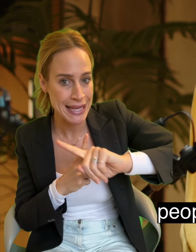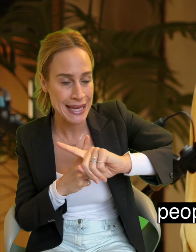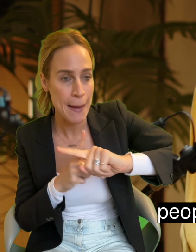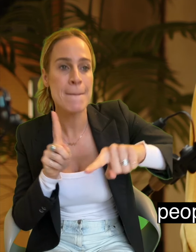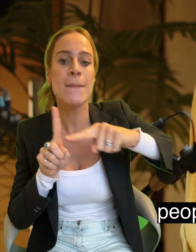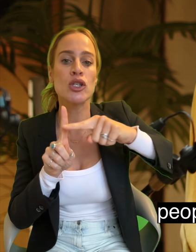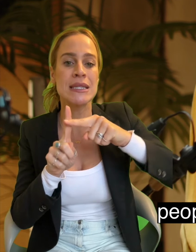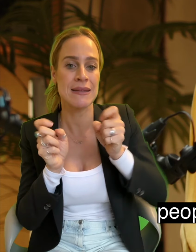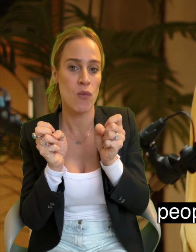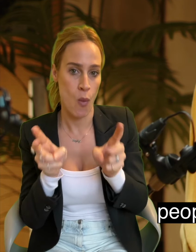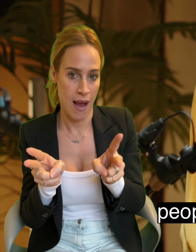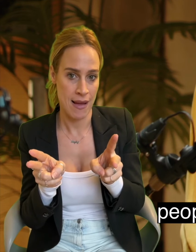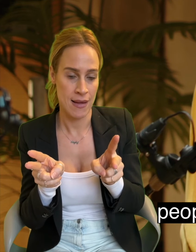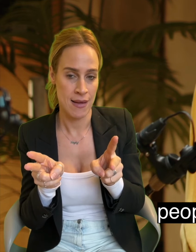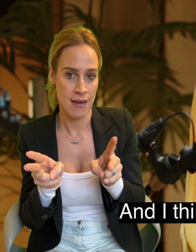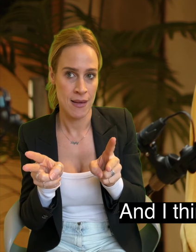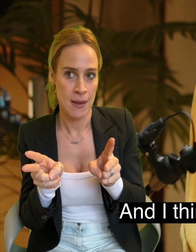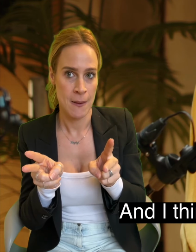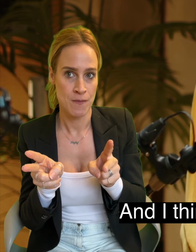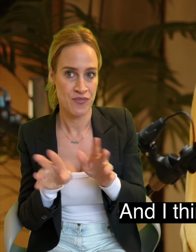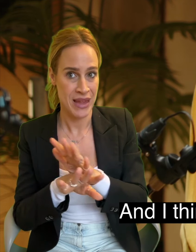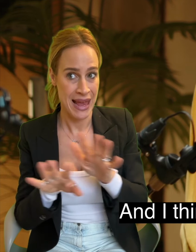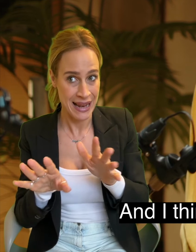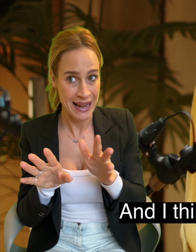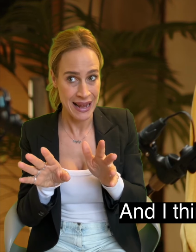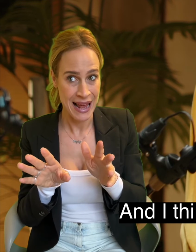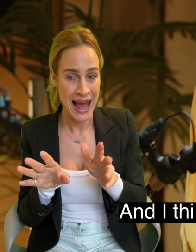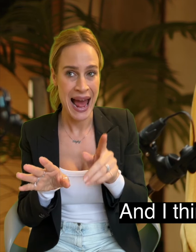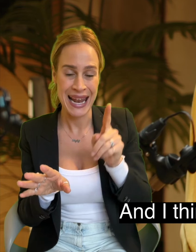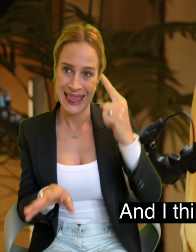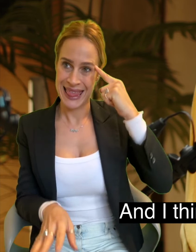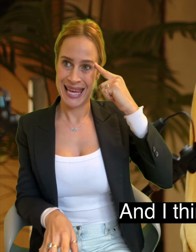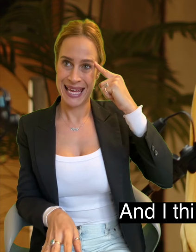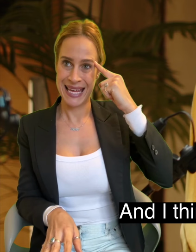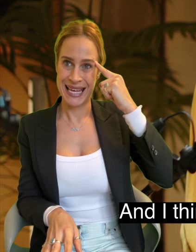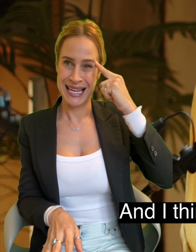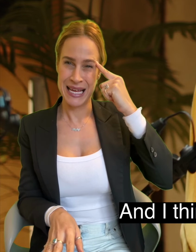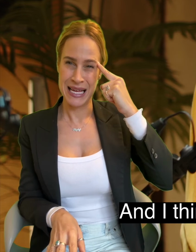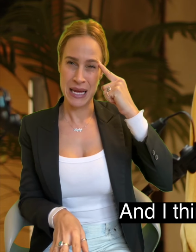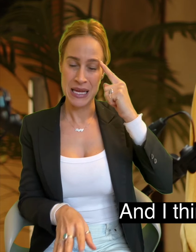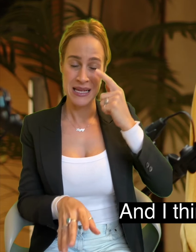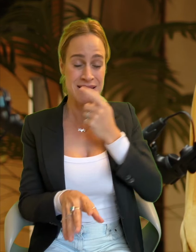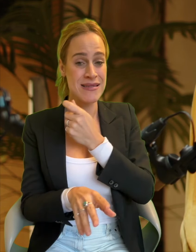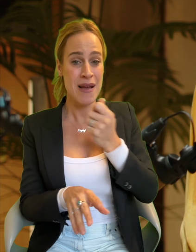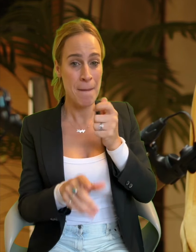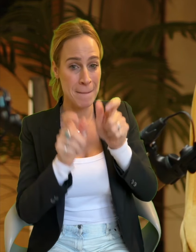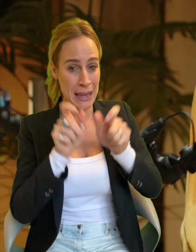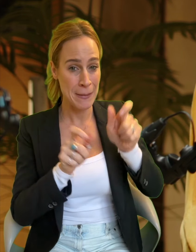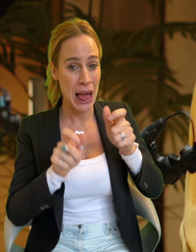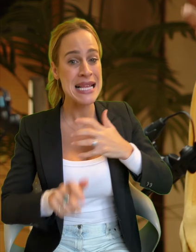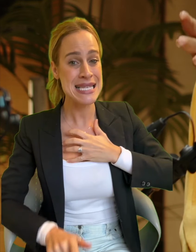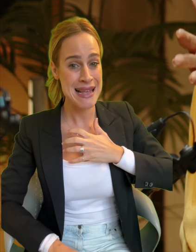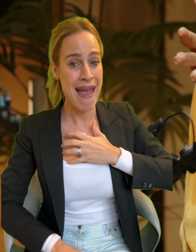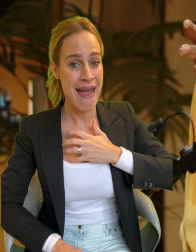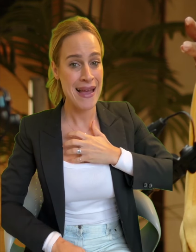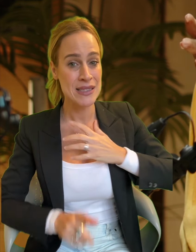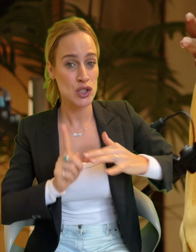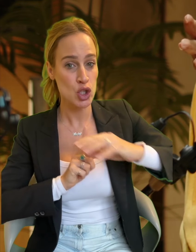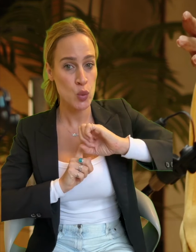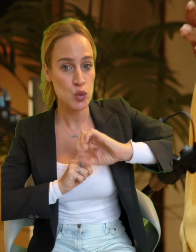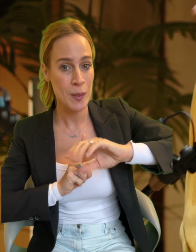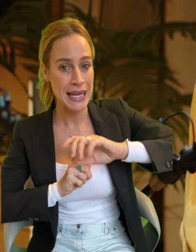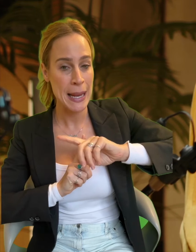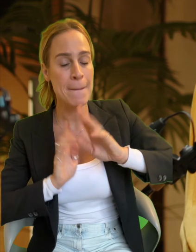media in a way that it should be used. And I think some people are really scared of social media at the minute, and we need more people like